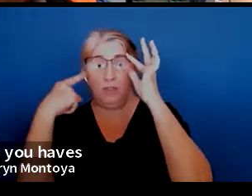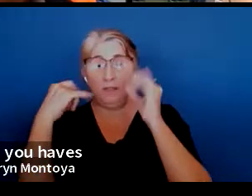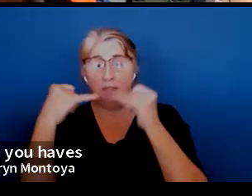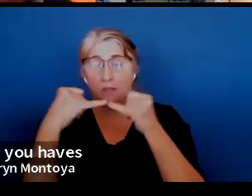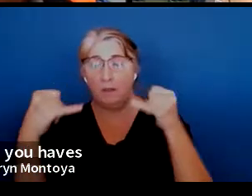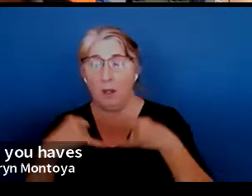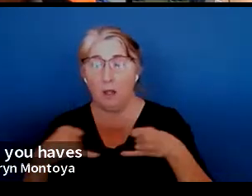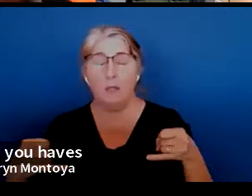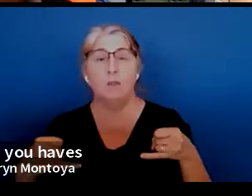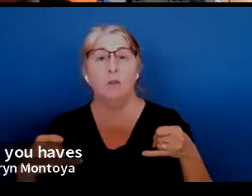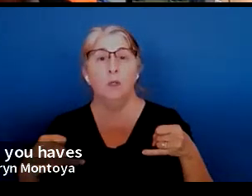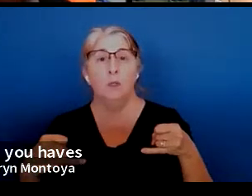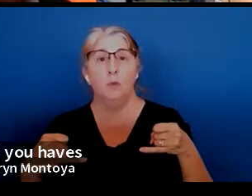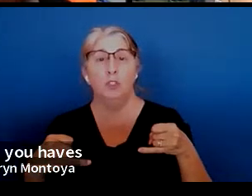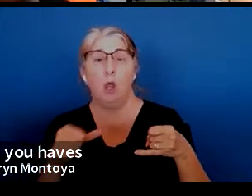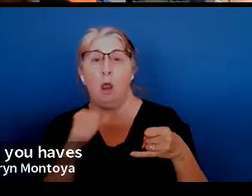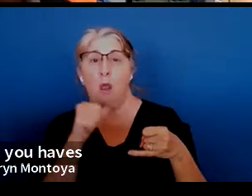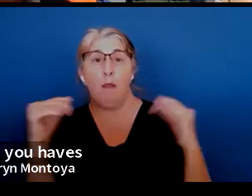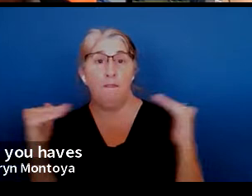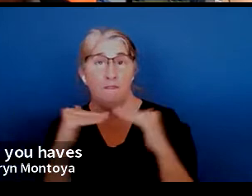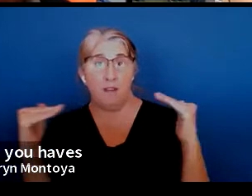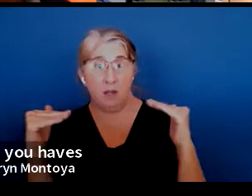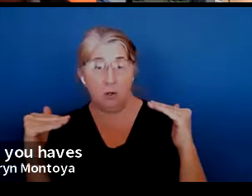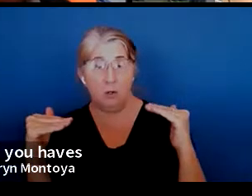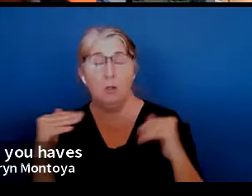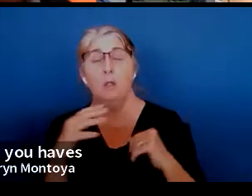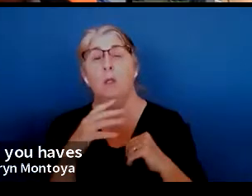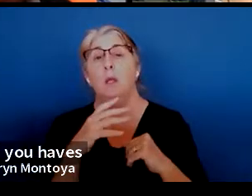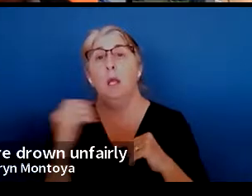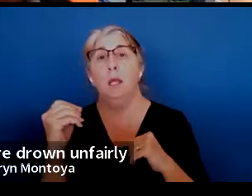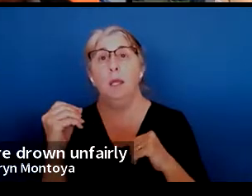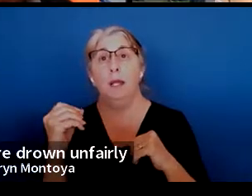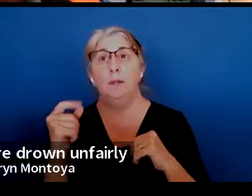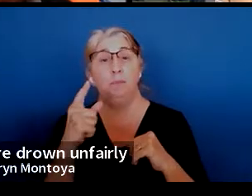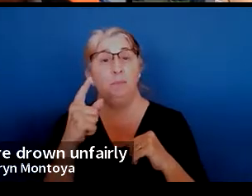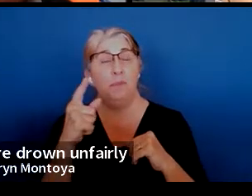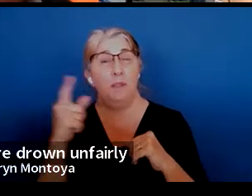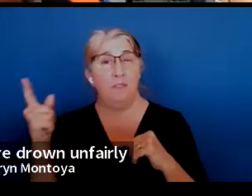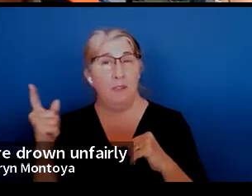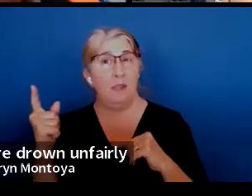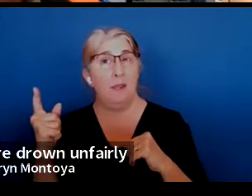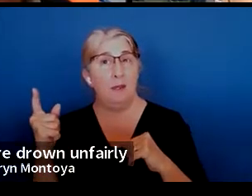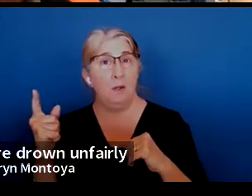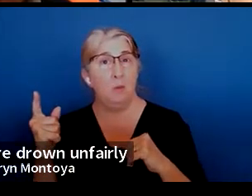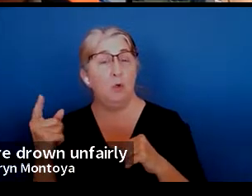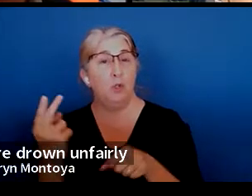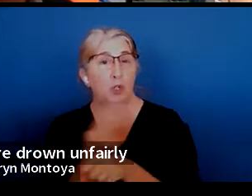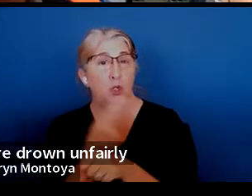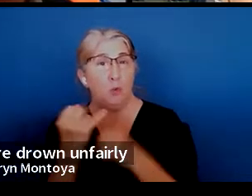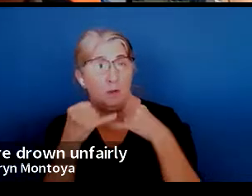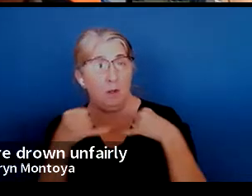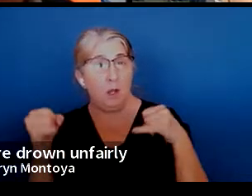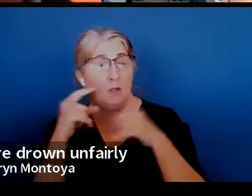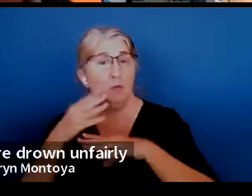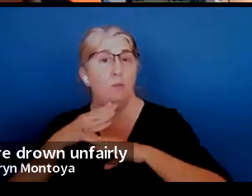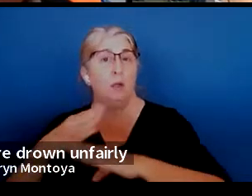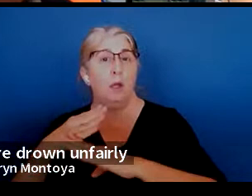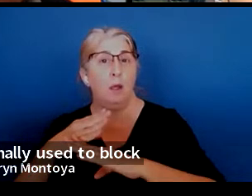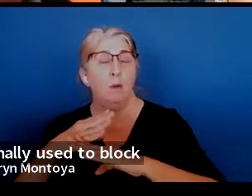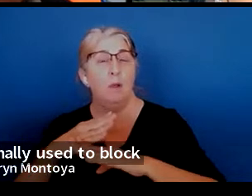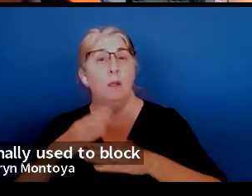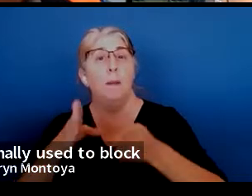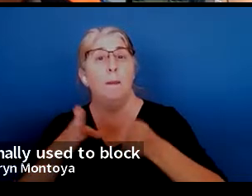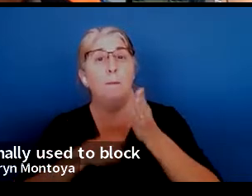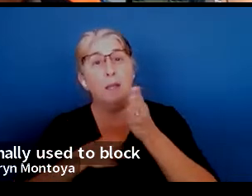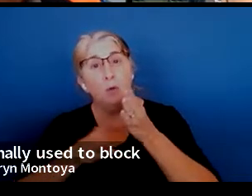were drawn unfairly and that they were intentionally used to block out a minority group's